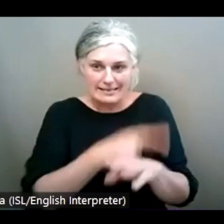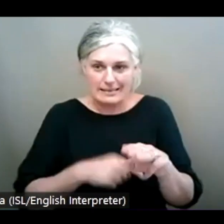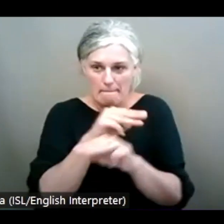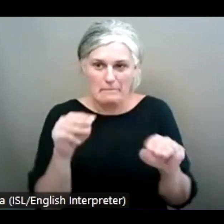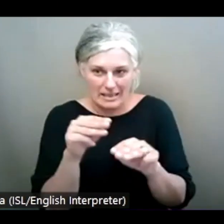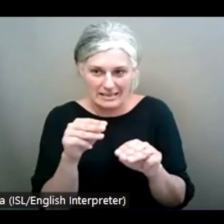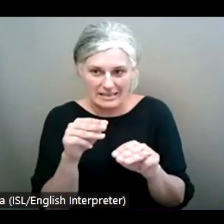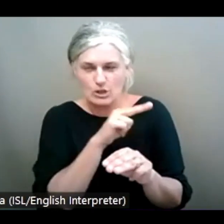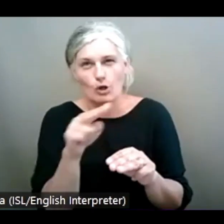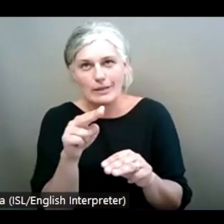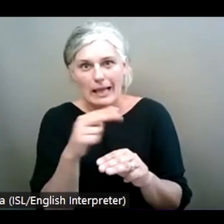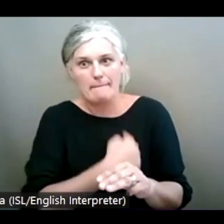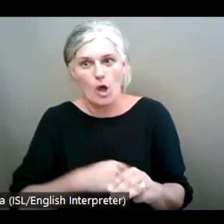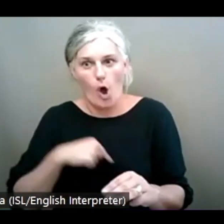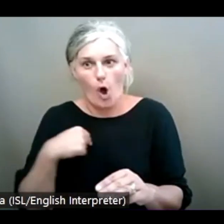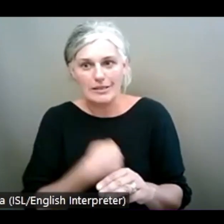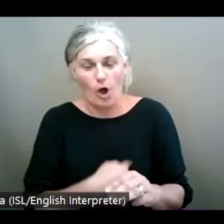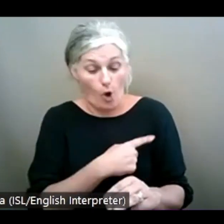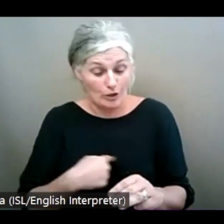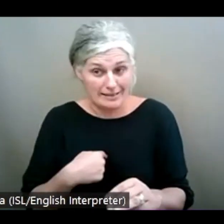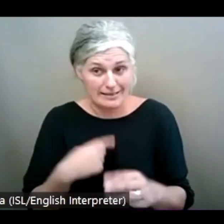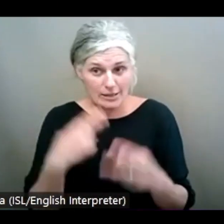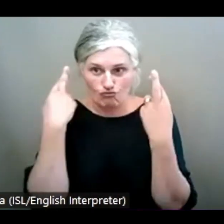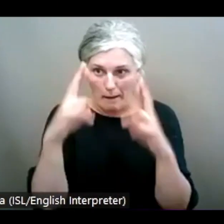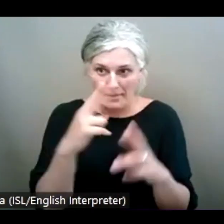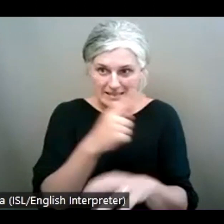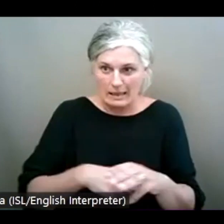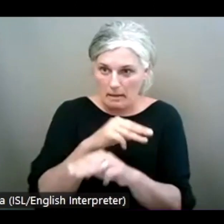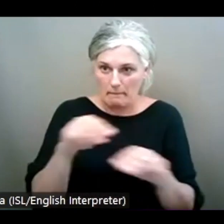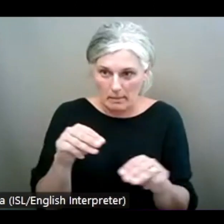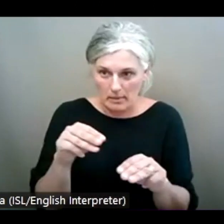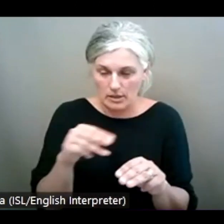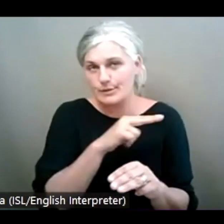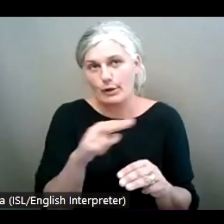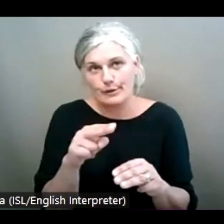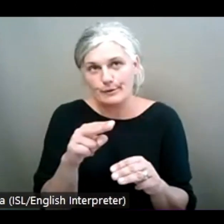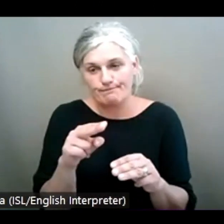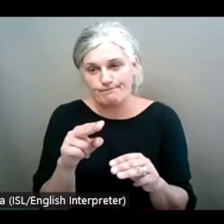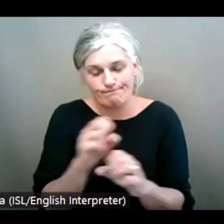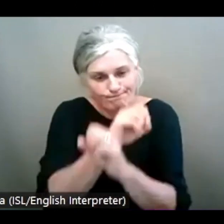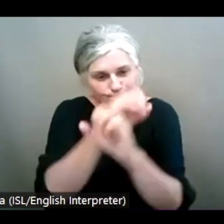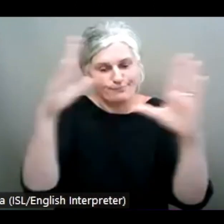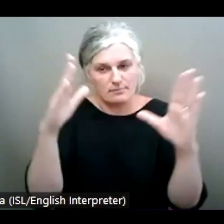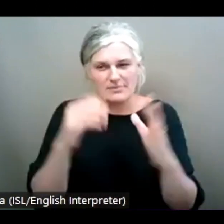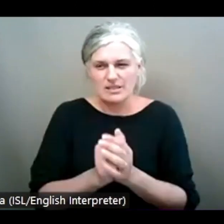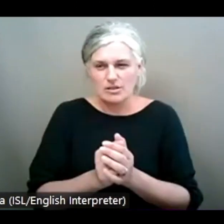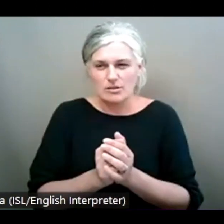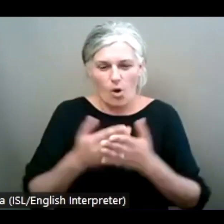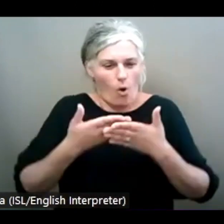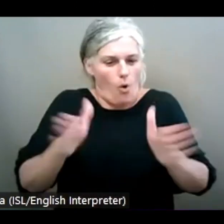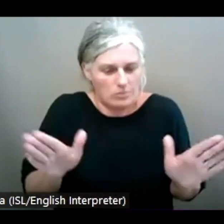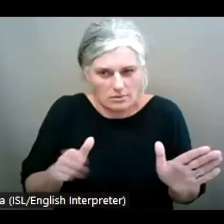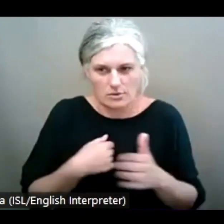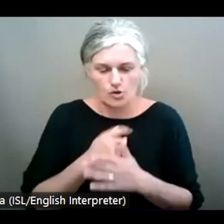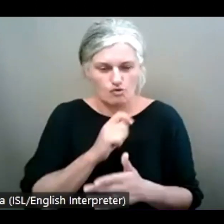not been very honest about representing disabled people, or not been have a true reflection. So it'll say something like,